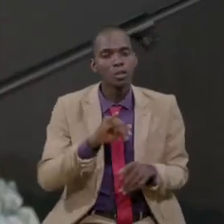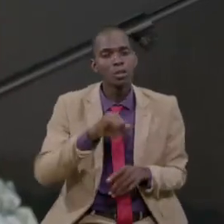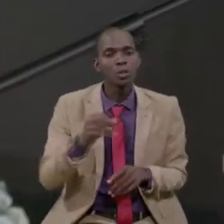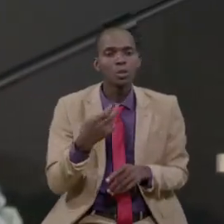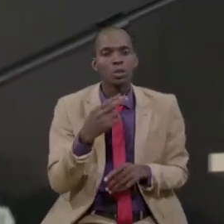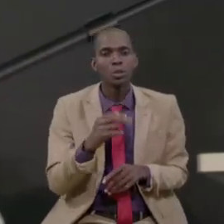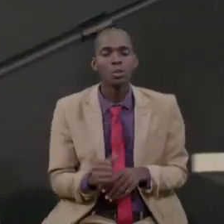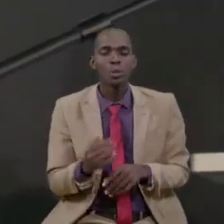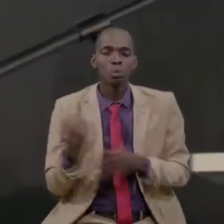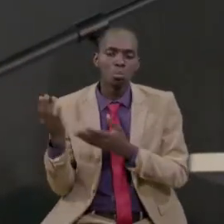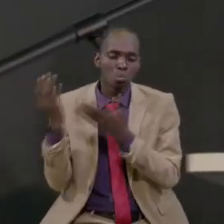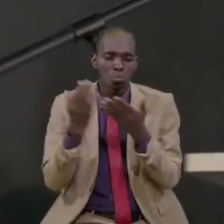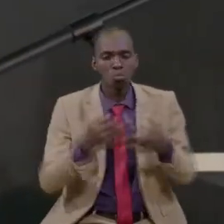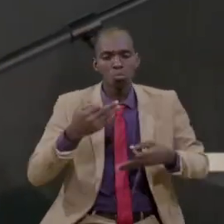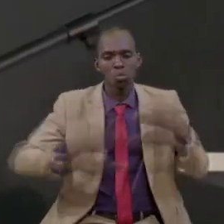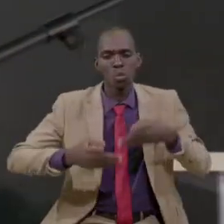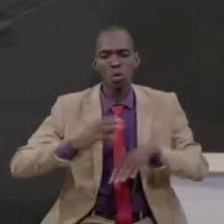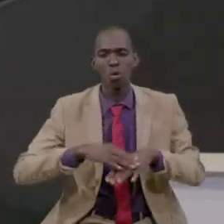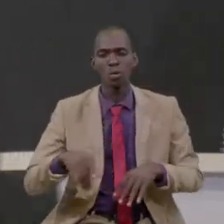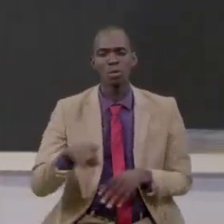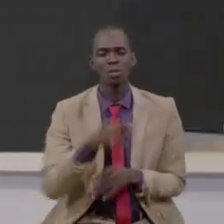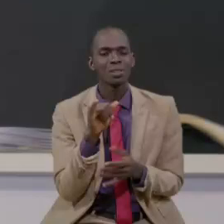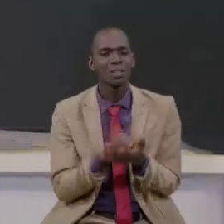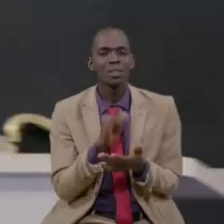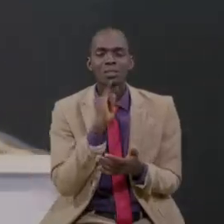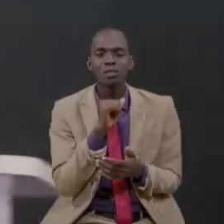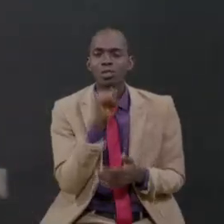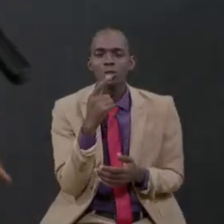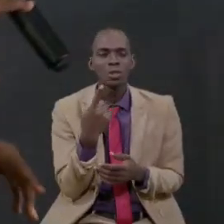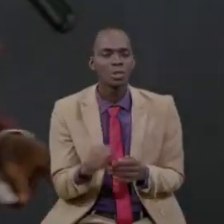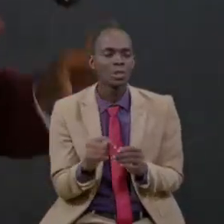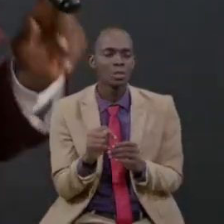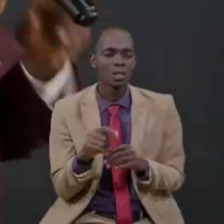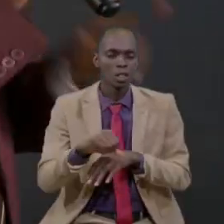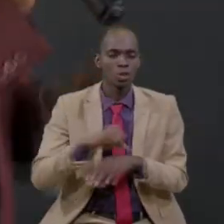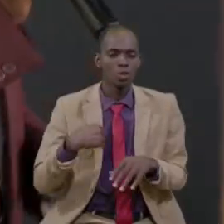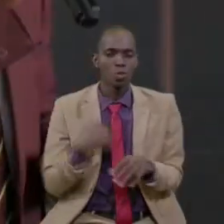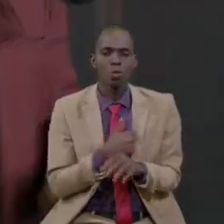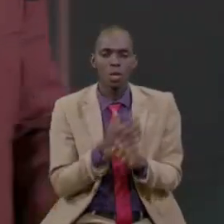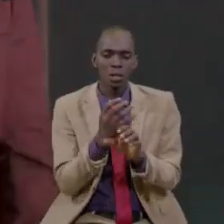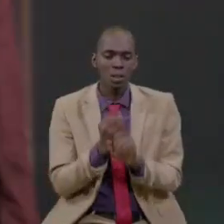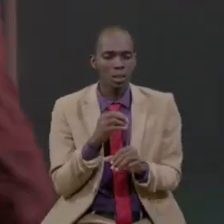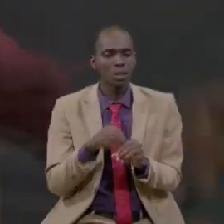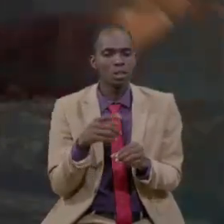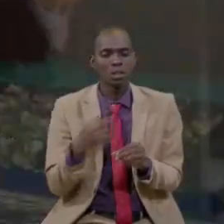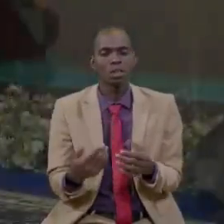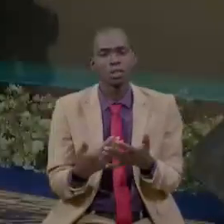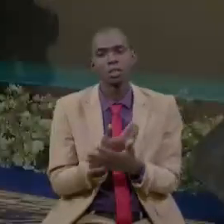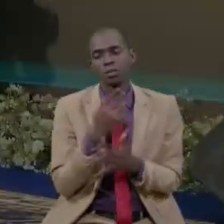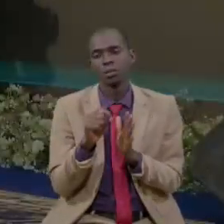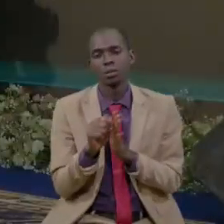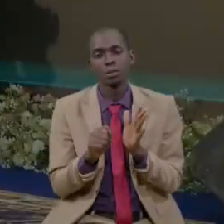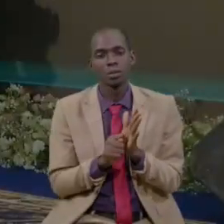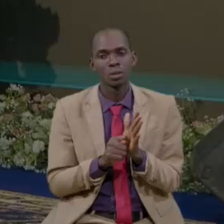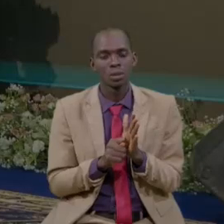anointing we have in the New Testament. David. A man after my own heart, and